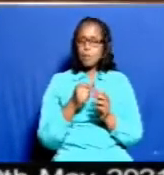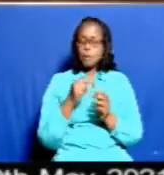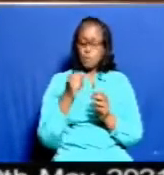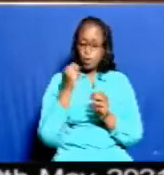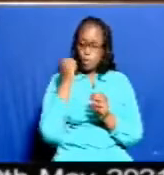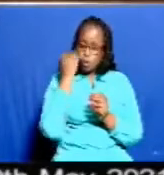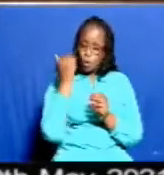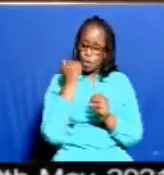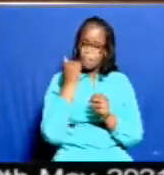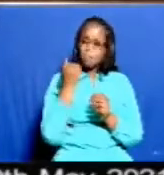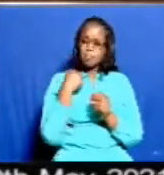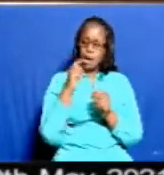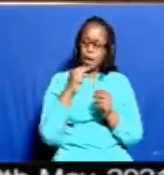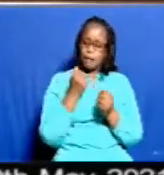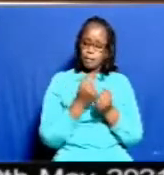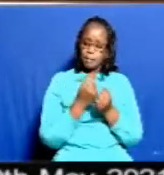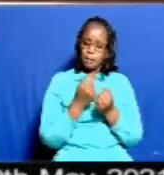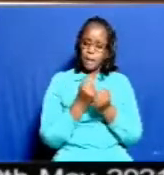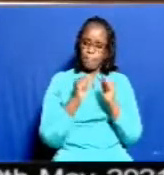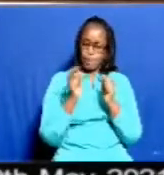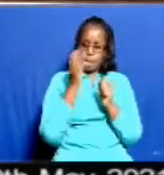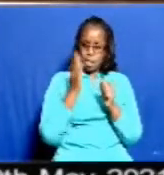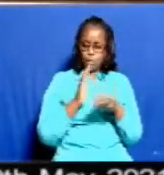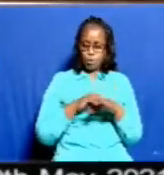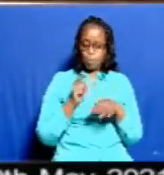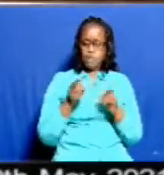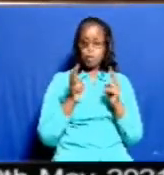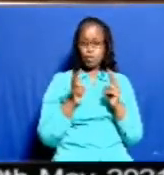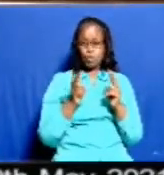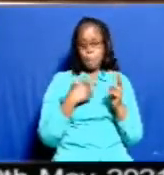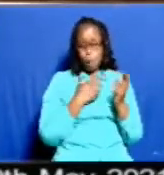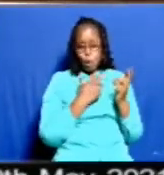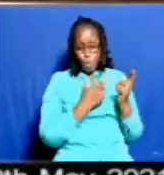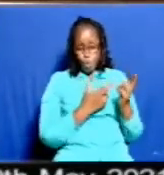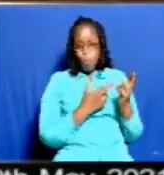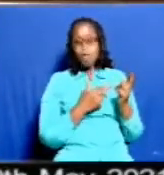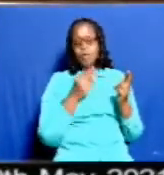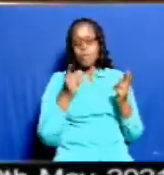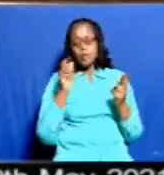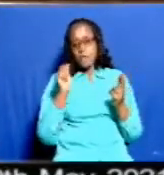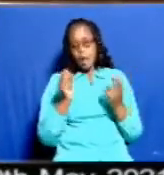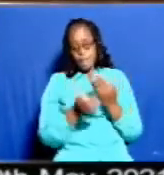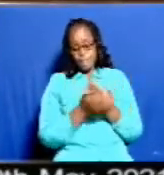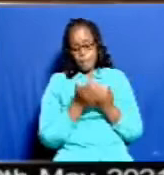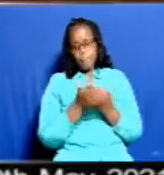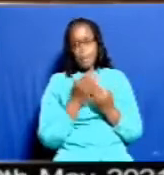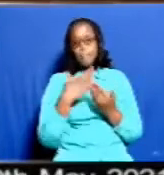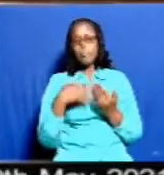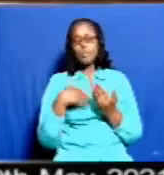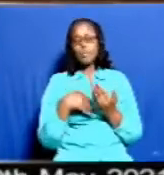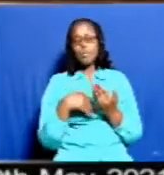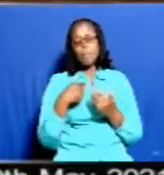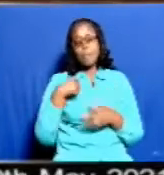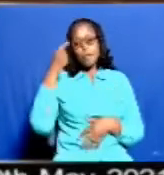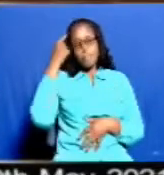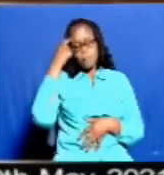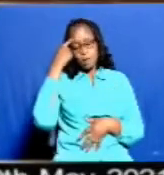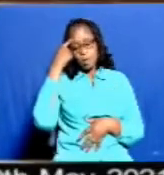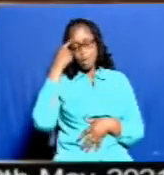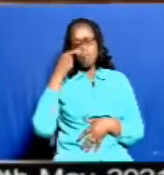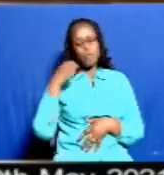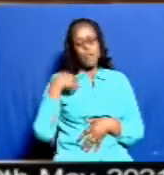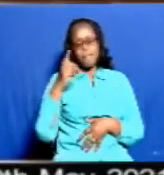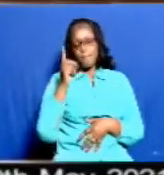will be resolved in favor of the people of Kenya, because as legislatures, Honorable Speaker, I think we did fail the people of